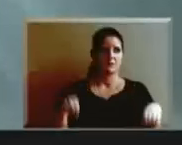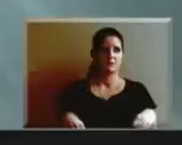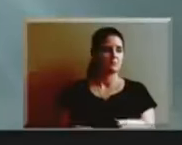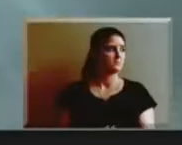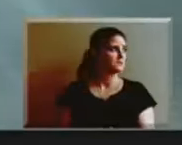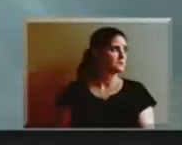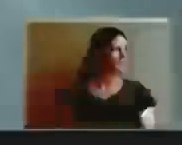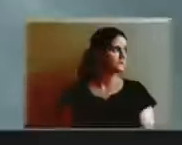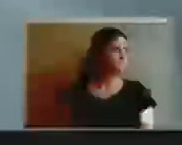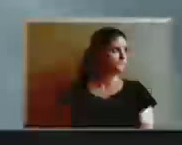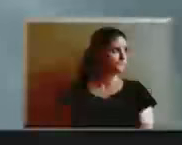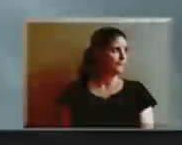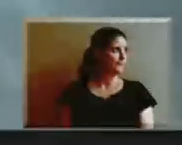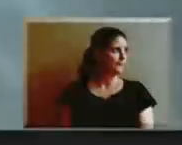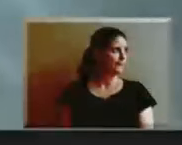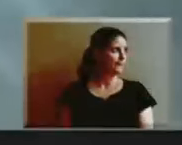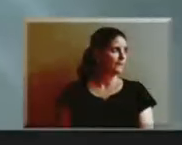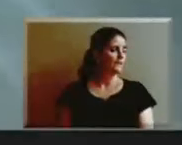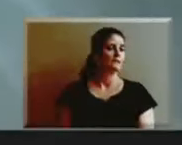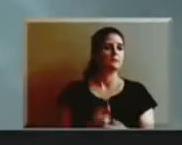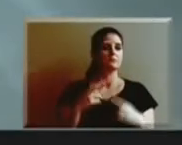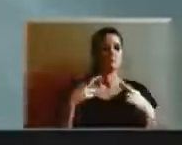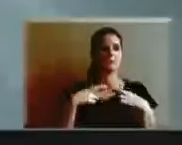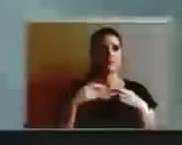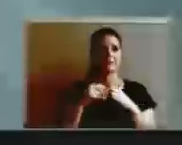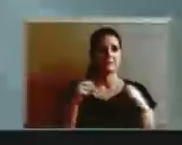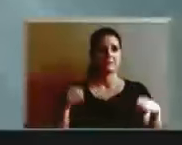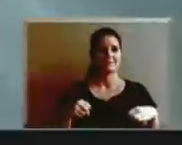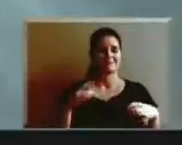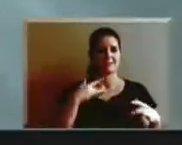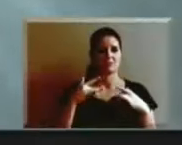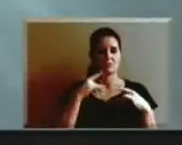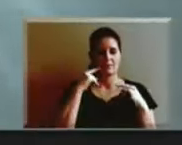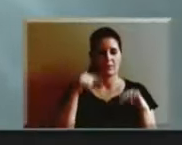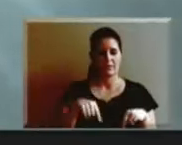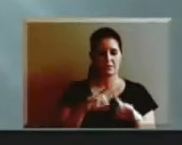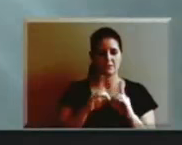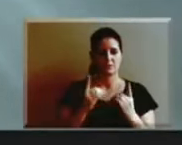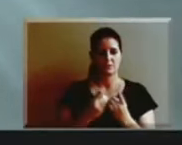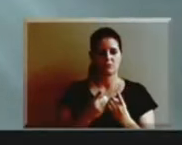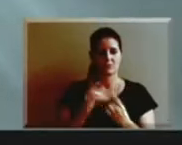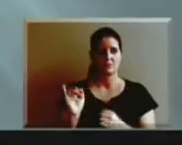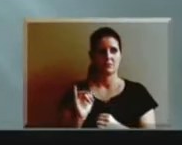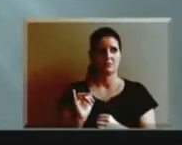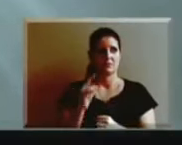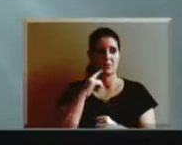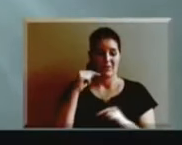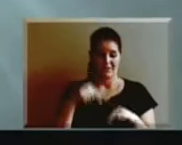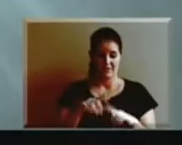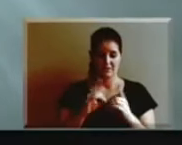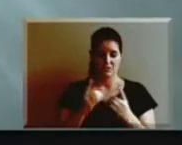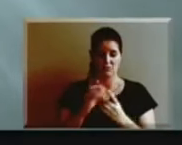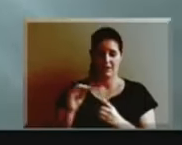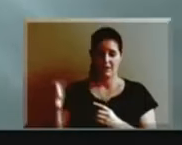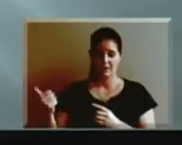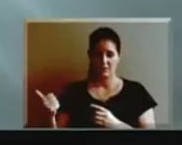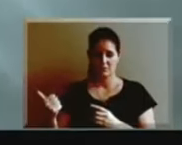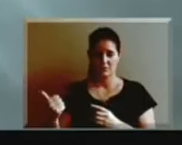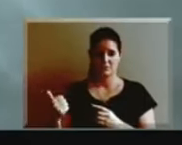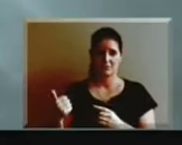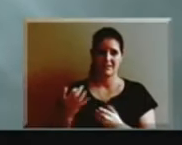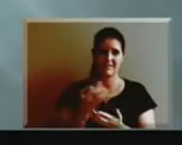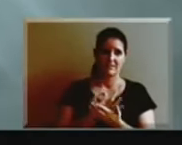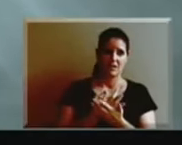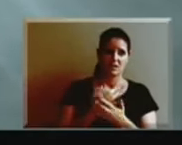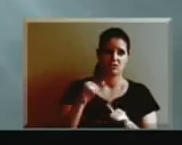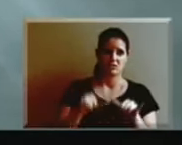are a concern for this district, as it is with other districts. The financial stability of those retirement